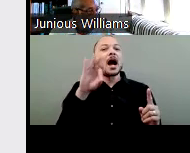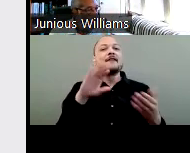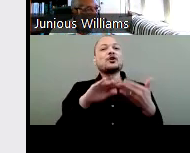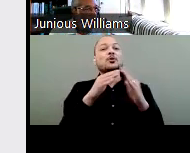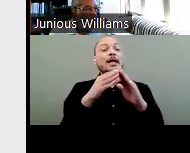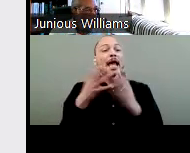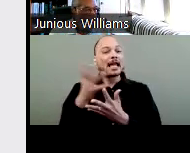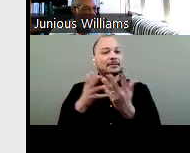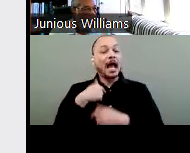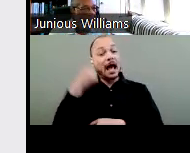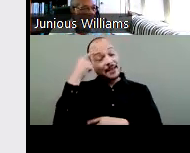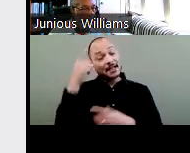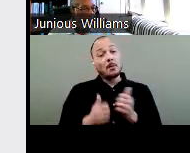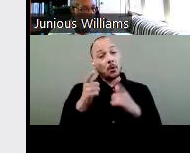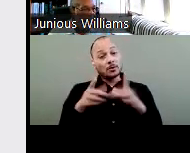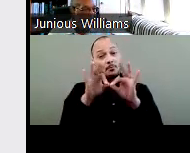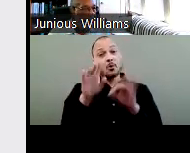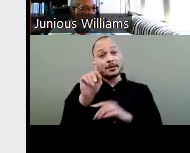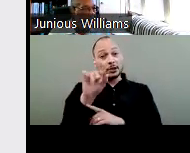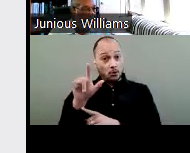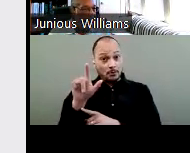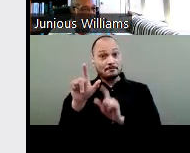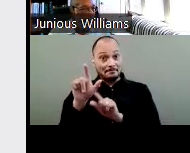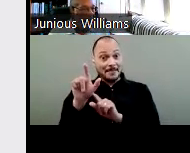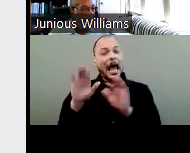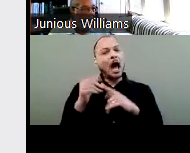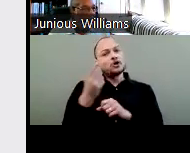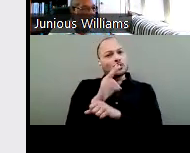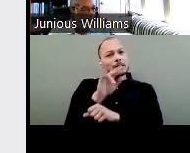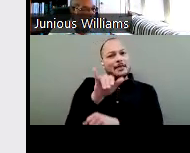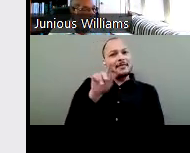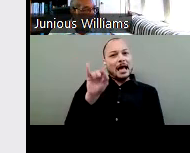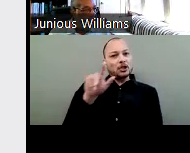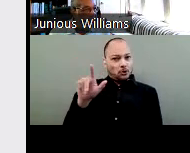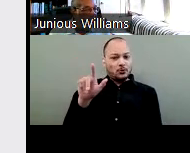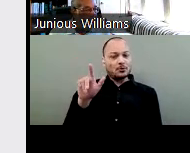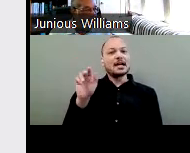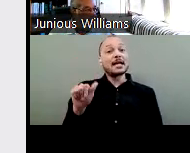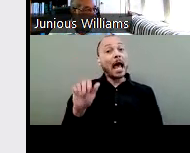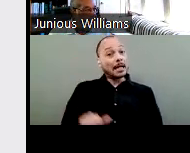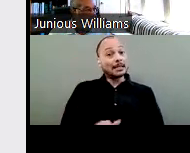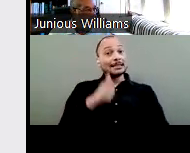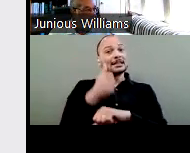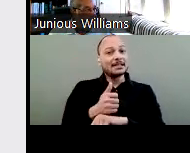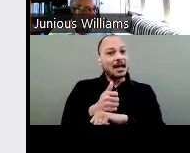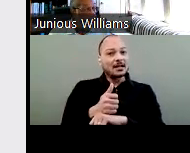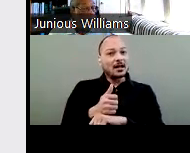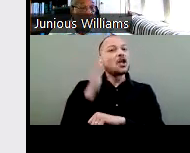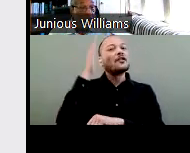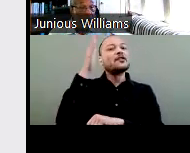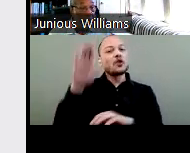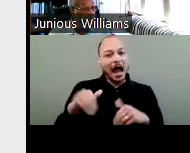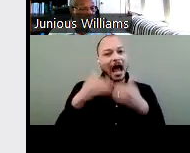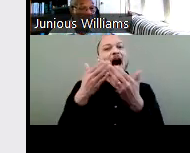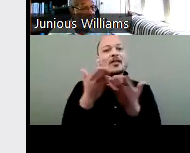important tool, because how you use that tool can set the trajectory for how stuff is